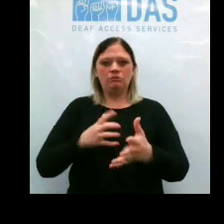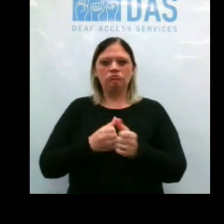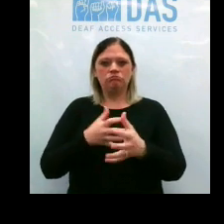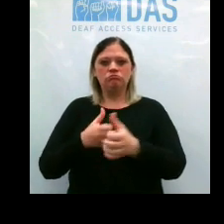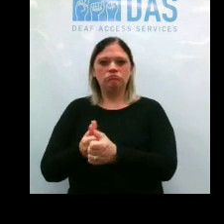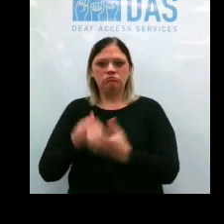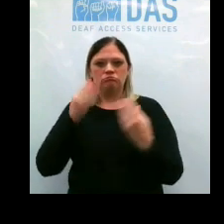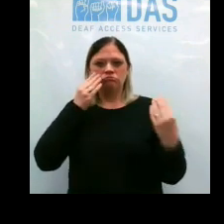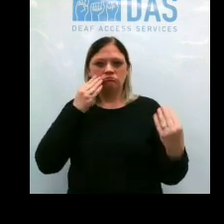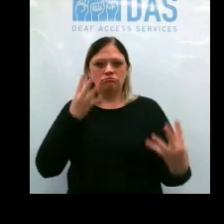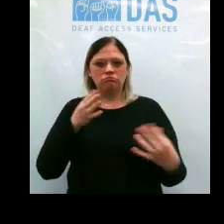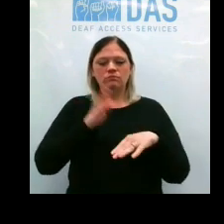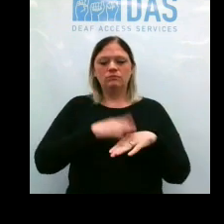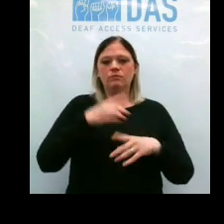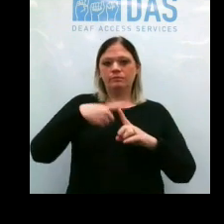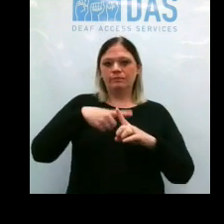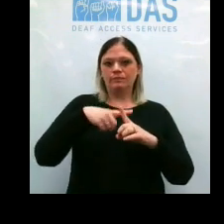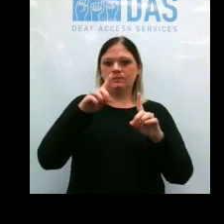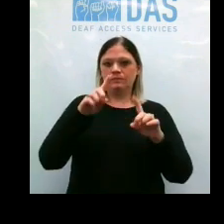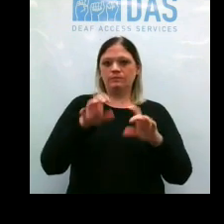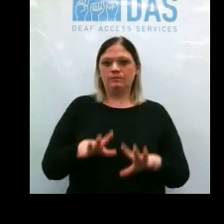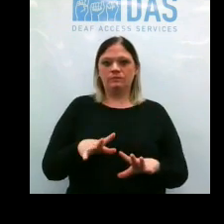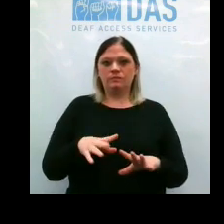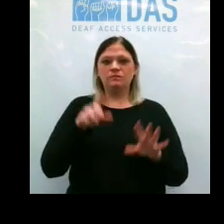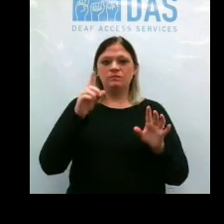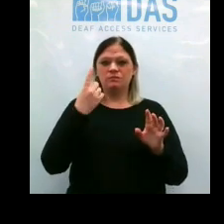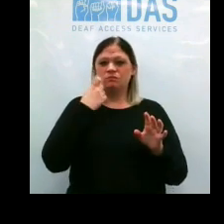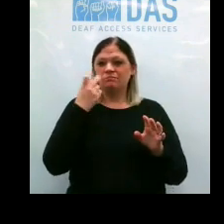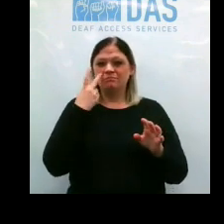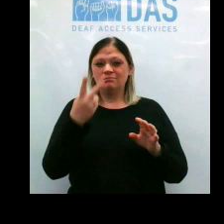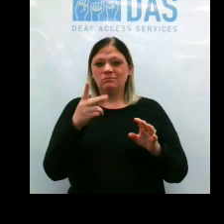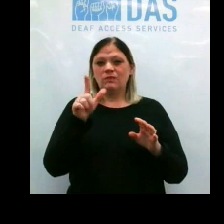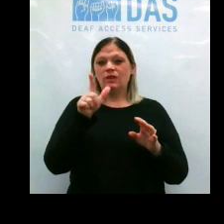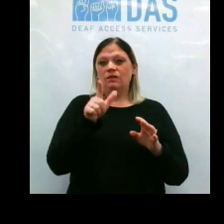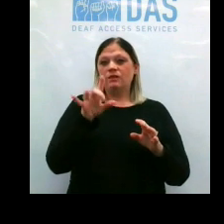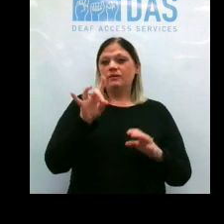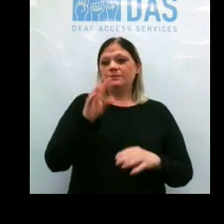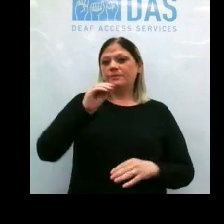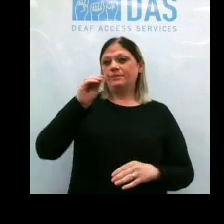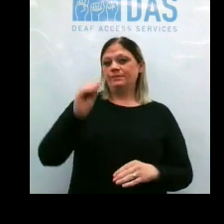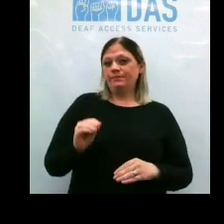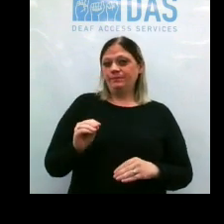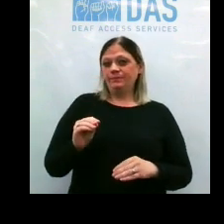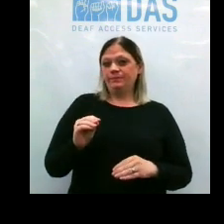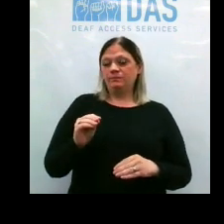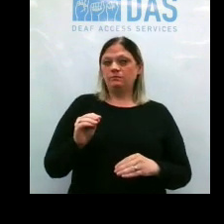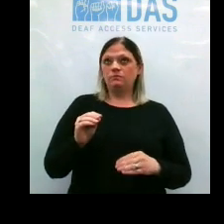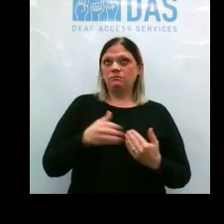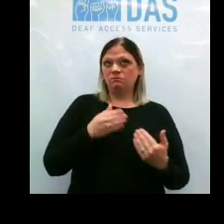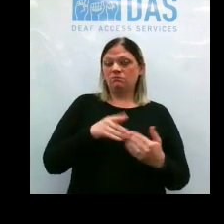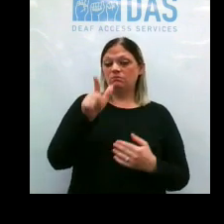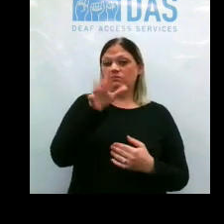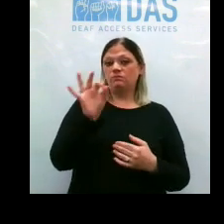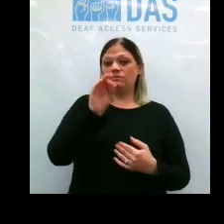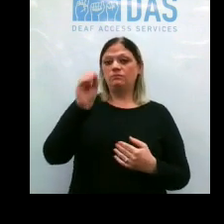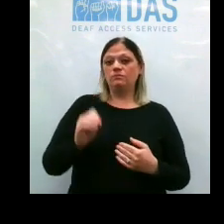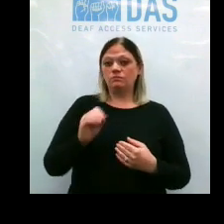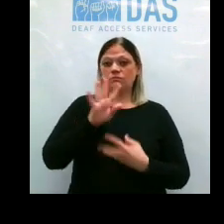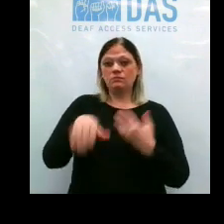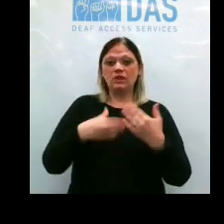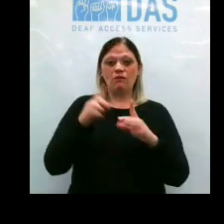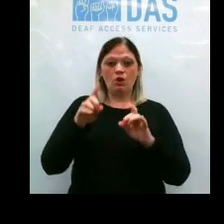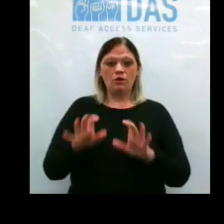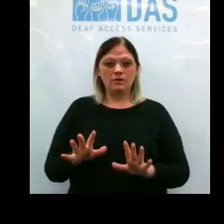COVID-19 tests. As you can see, it wasn't that long ago that 28%, almost 29% of the tests that were